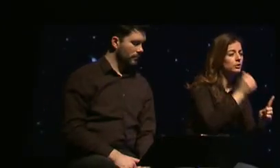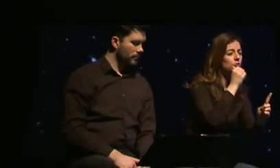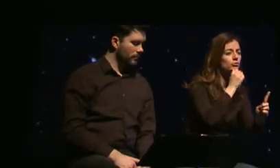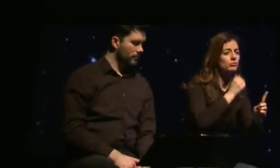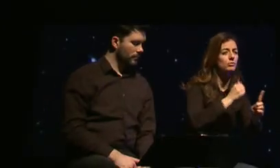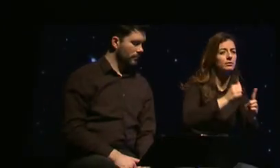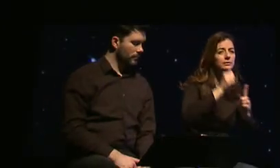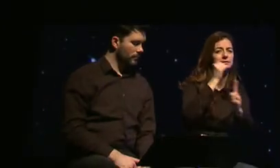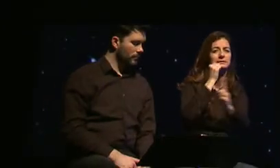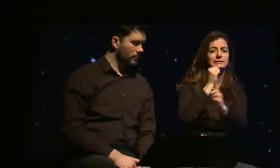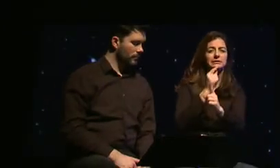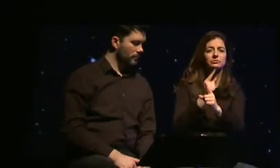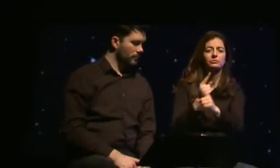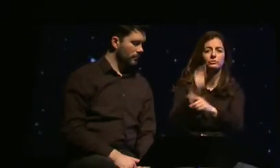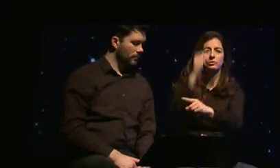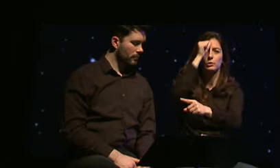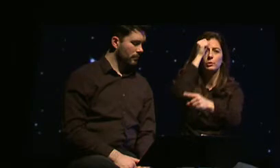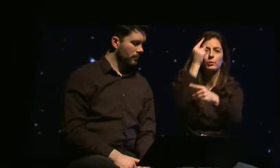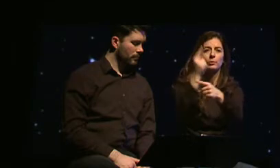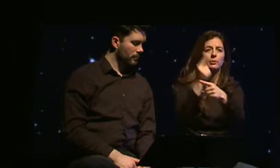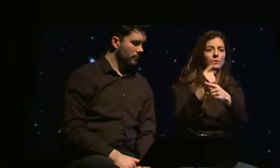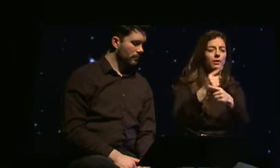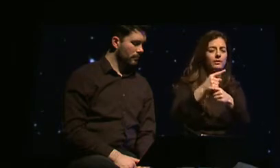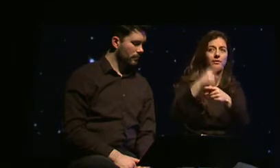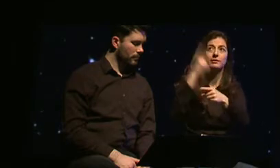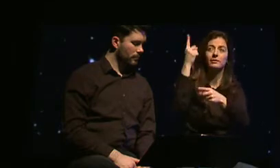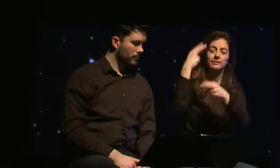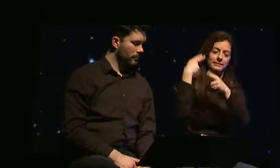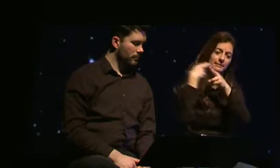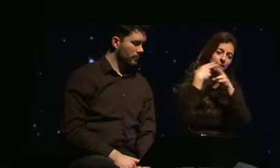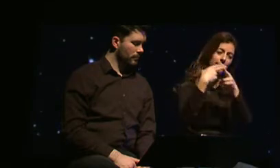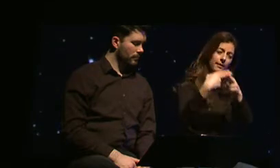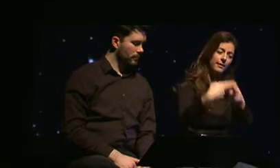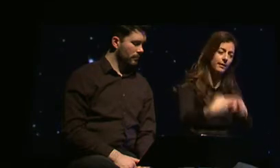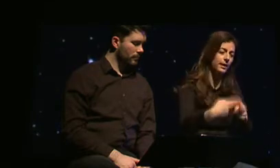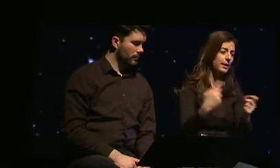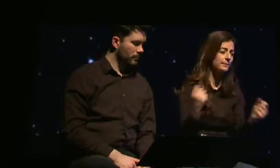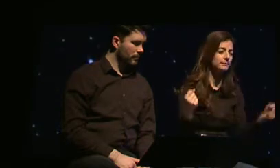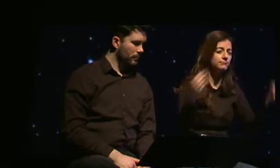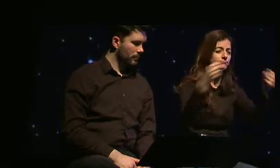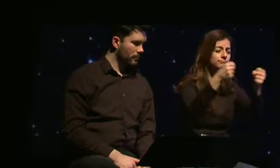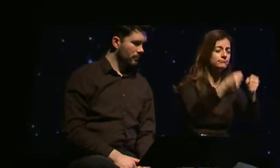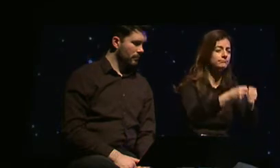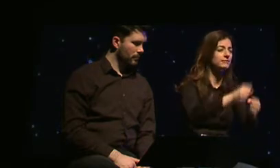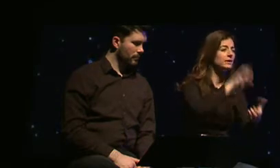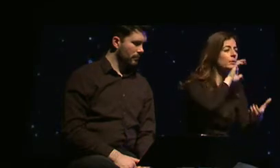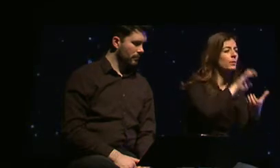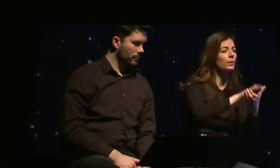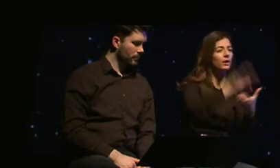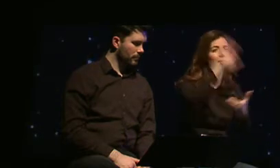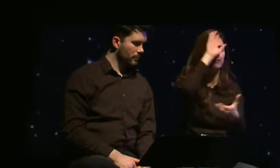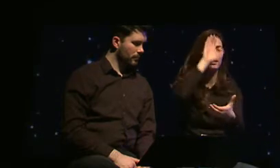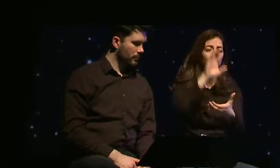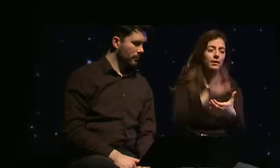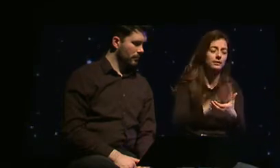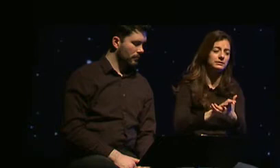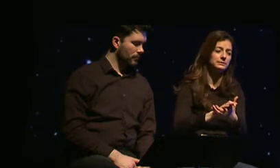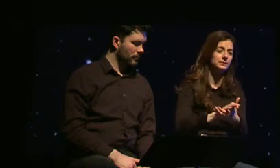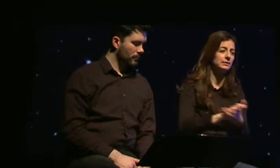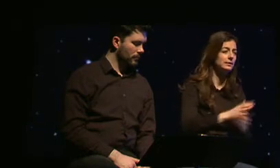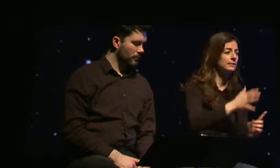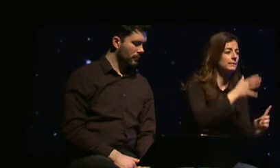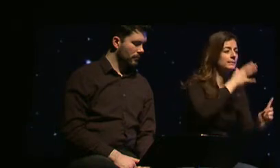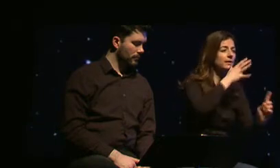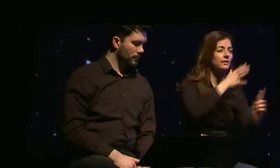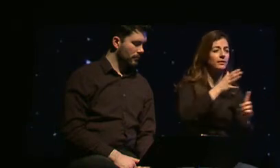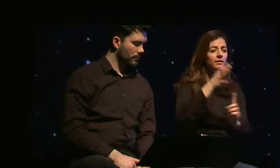sister, a brother. He gave you a name, a wife, a husband, a child, a mother. He guided